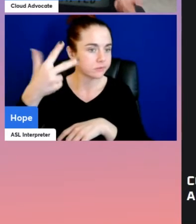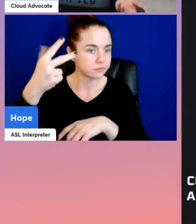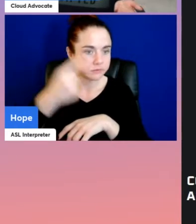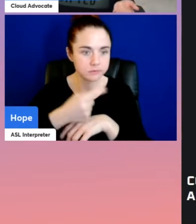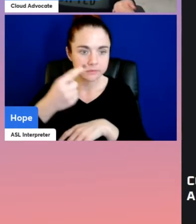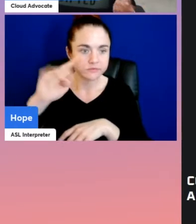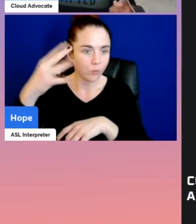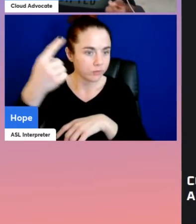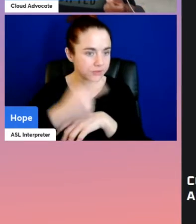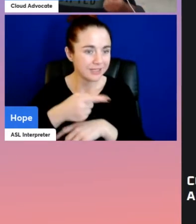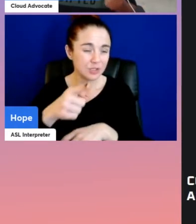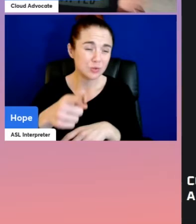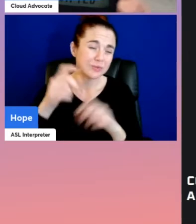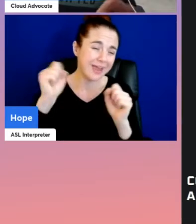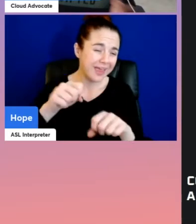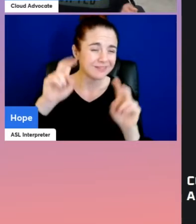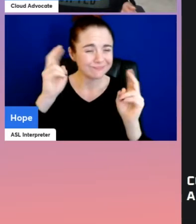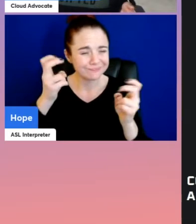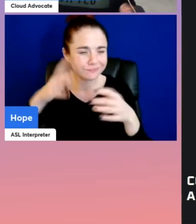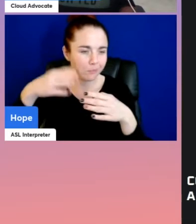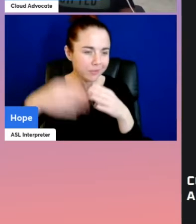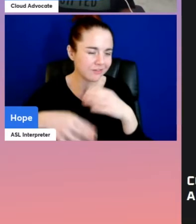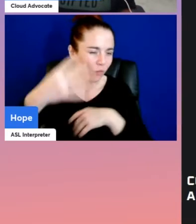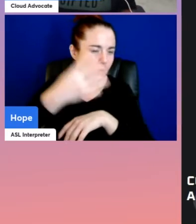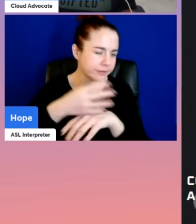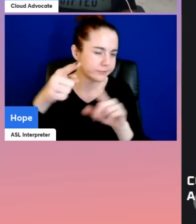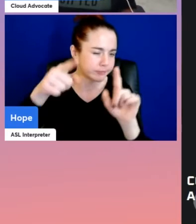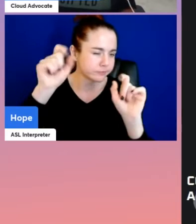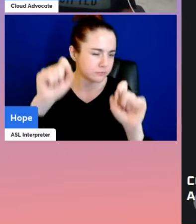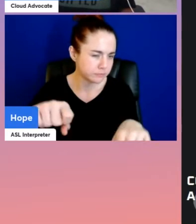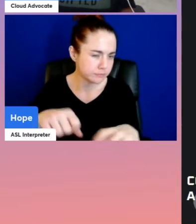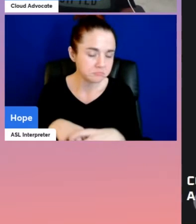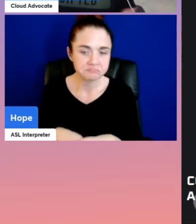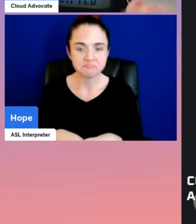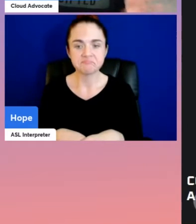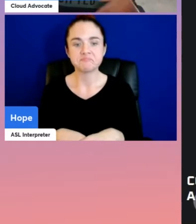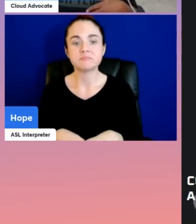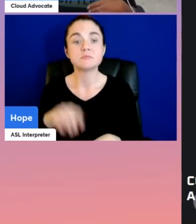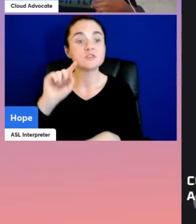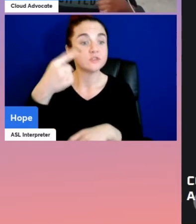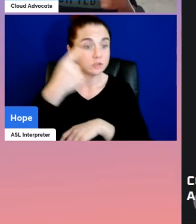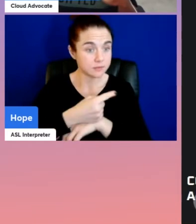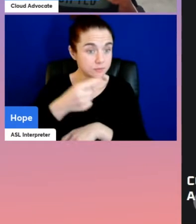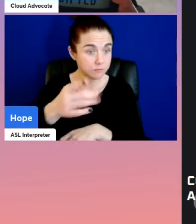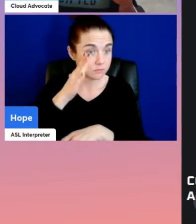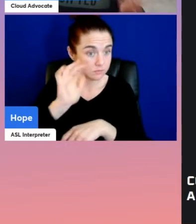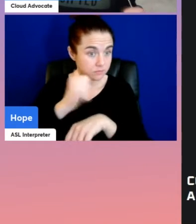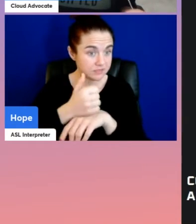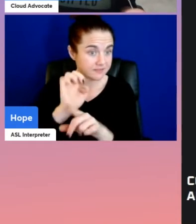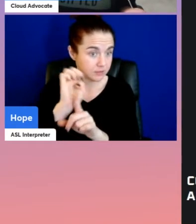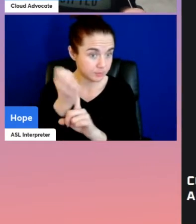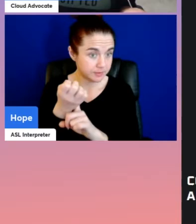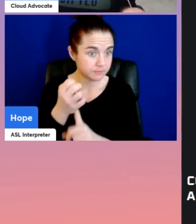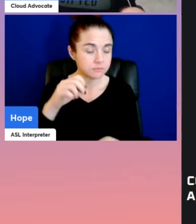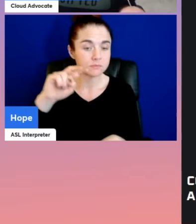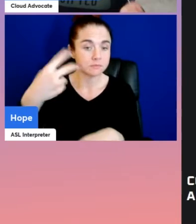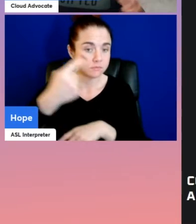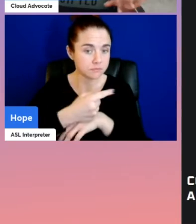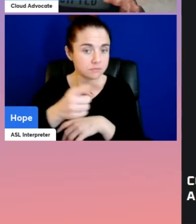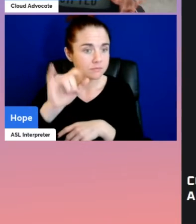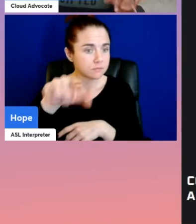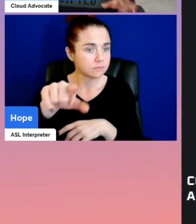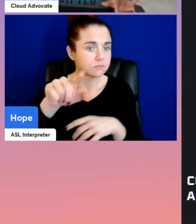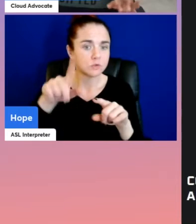can technically complete within 4 days. Day 1, you're going to set up the environment. 2, that's when we